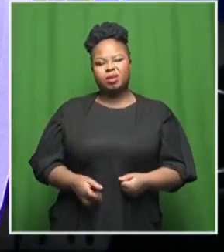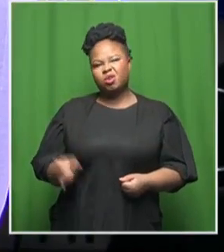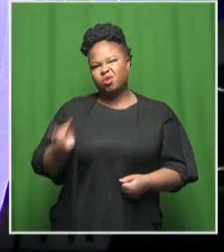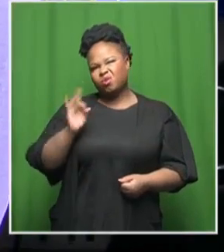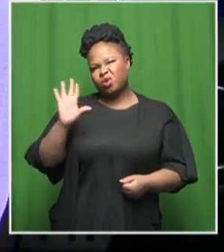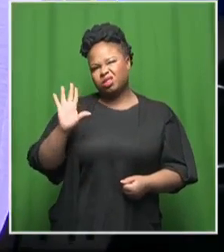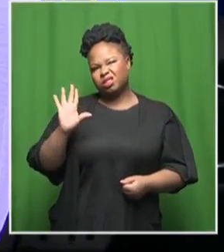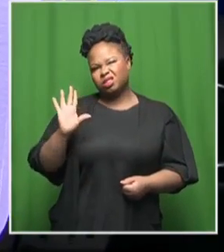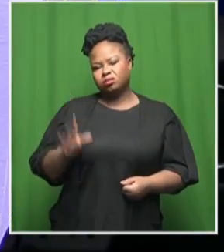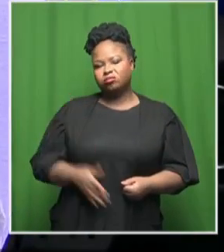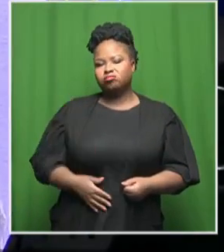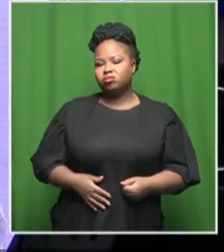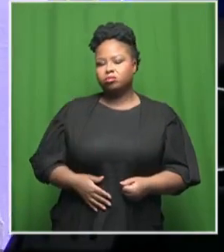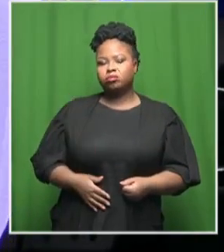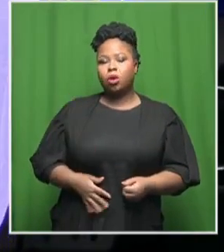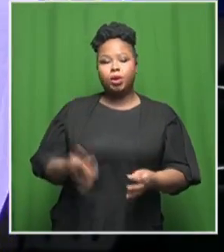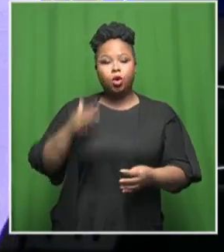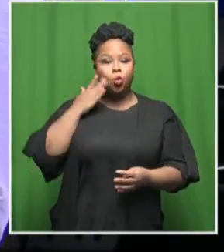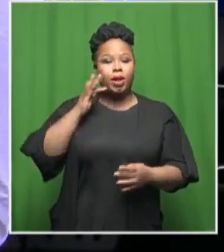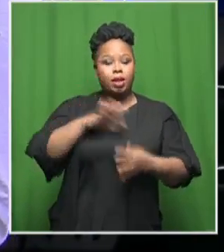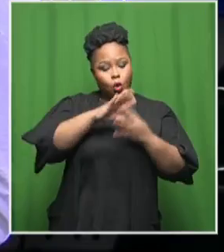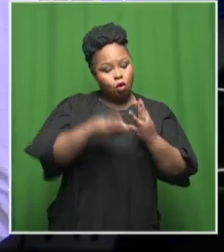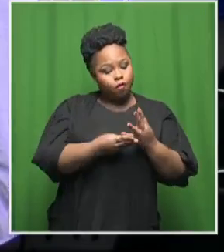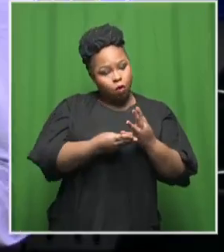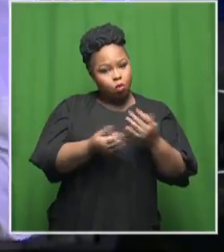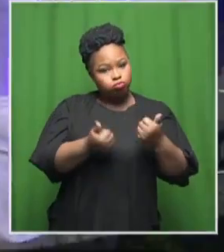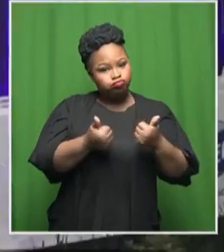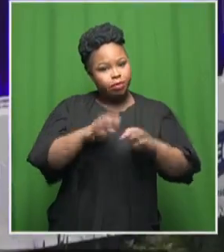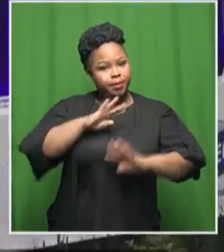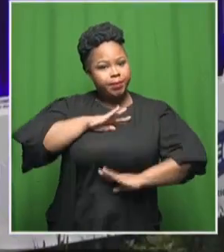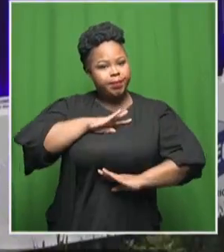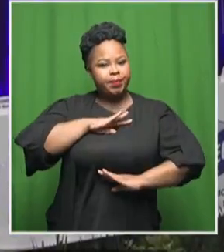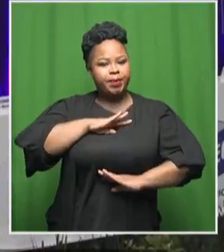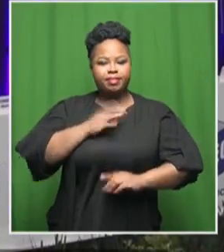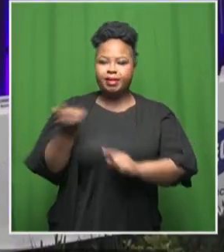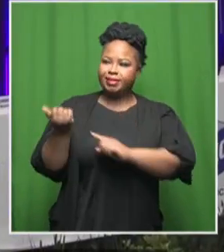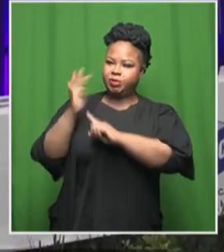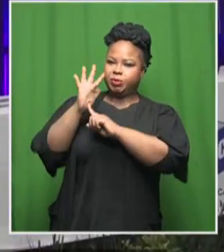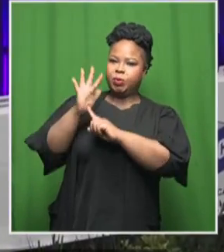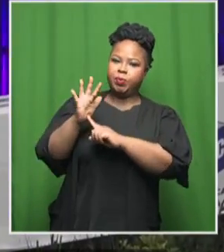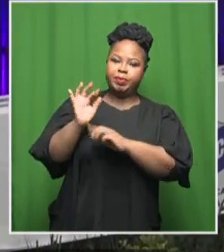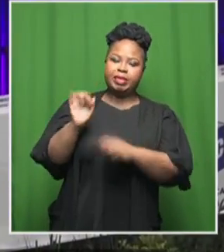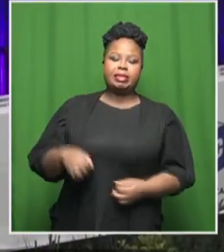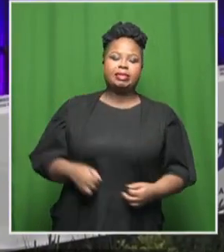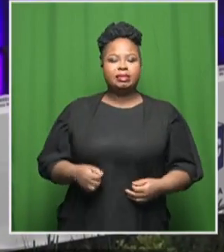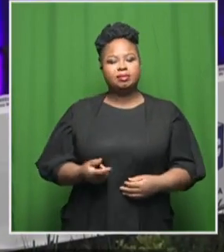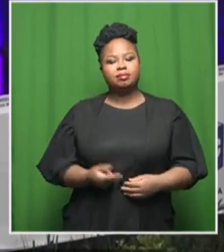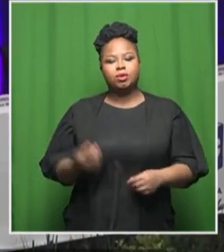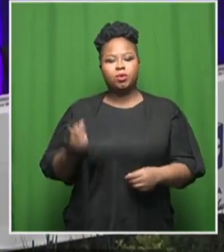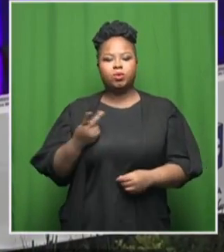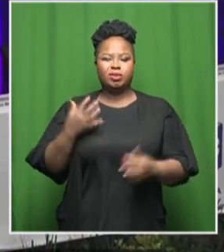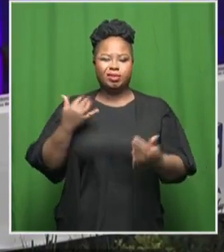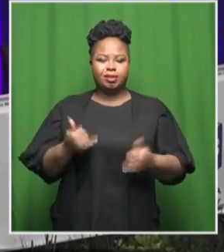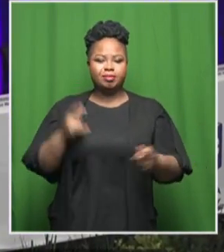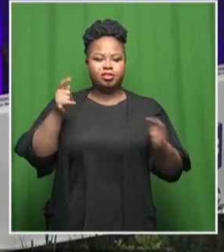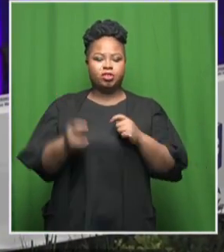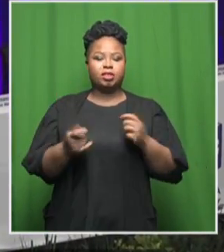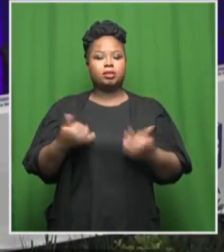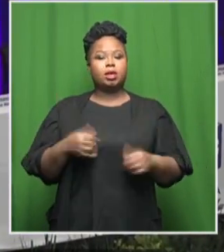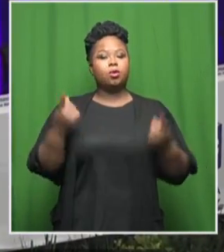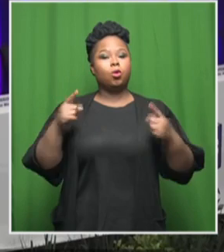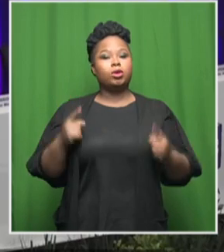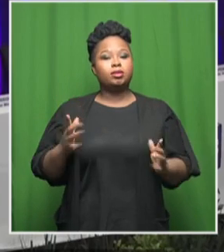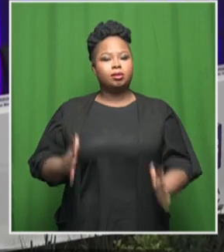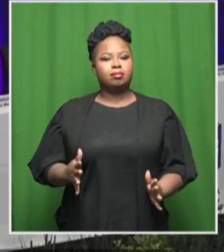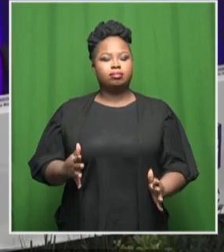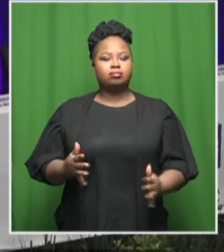it has satisfied all of that, then it comes onto the board. So it's a bit of a trickle, but as we also have shift changes now of auditors as